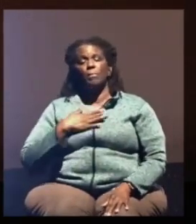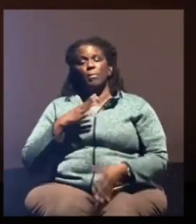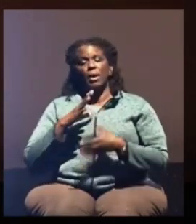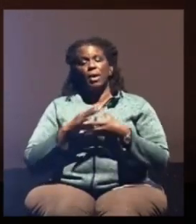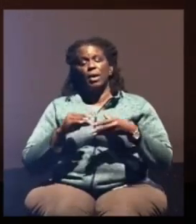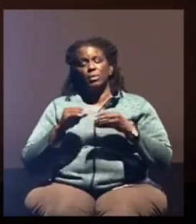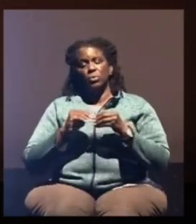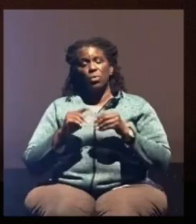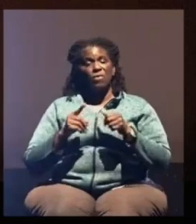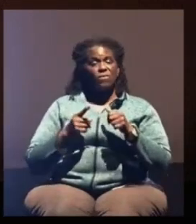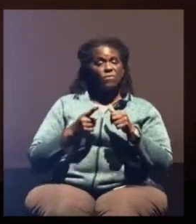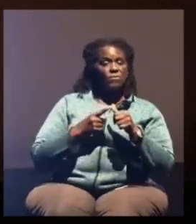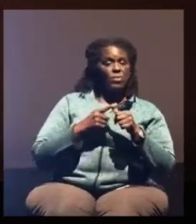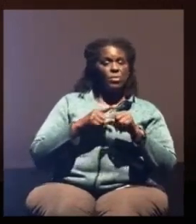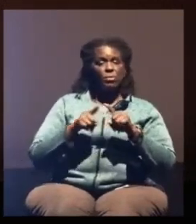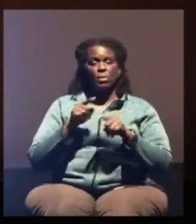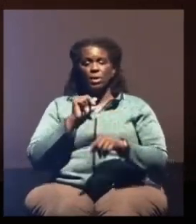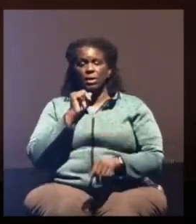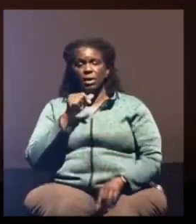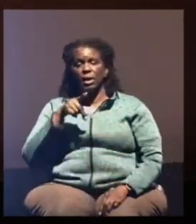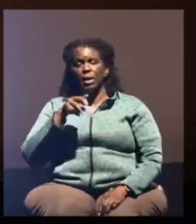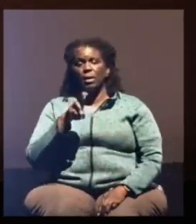Luna.